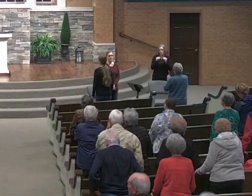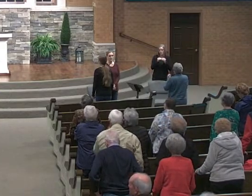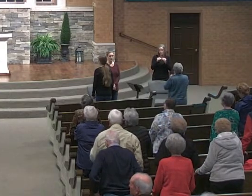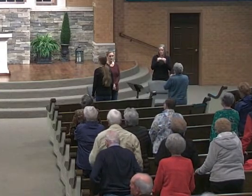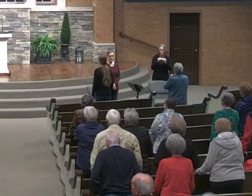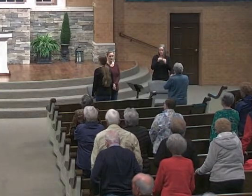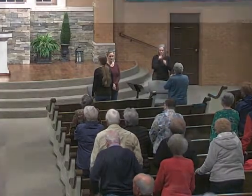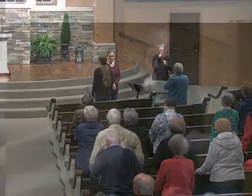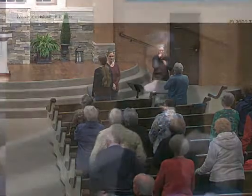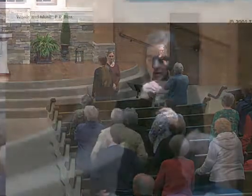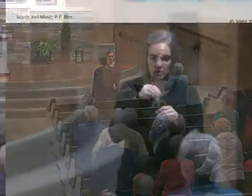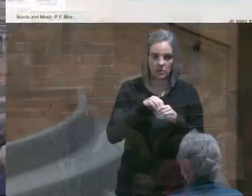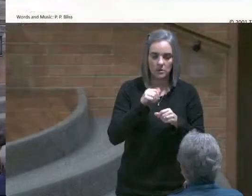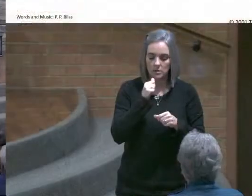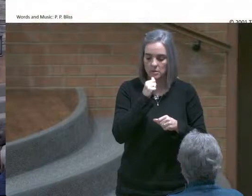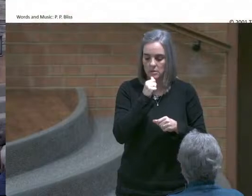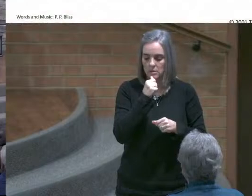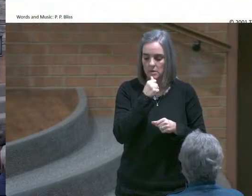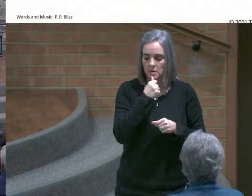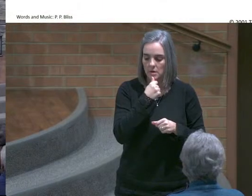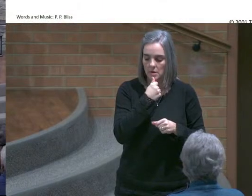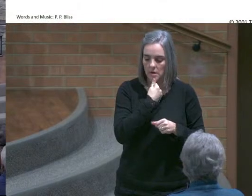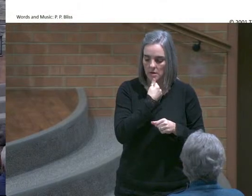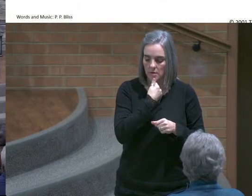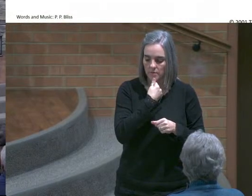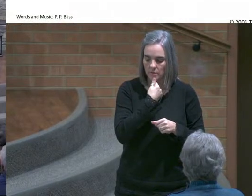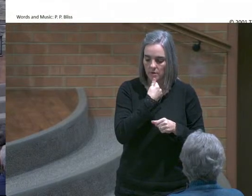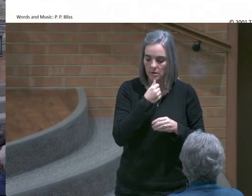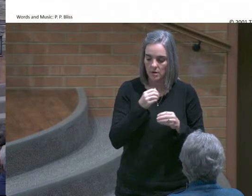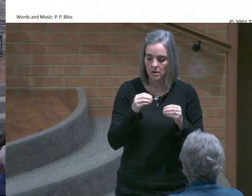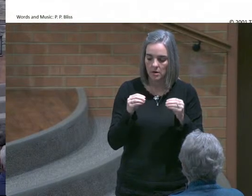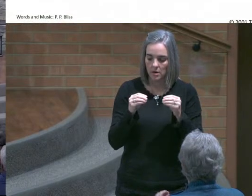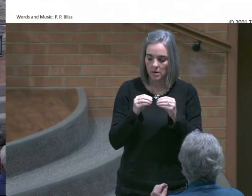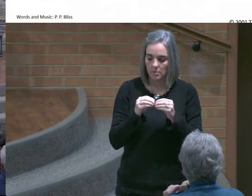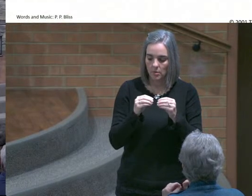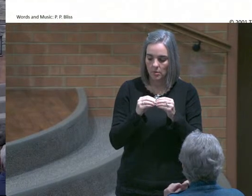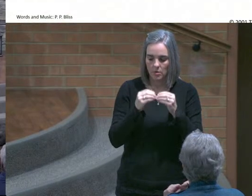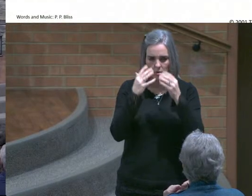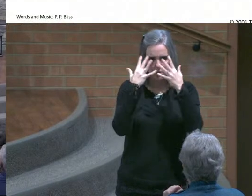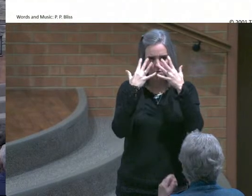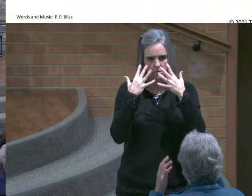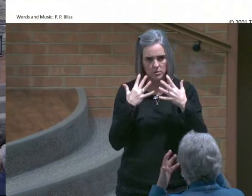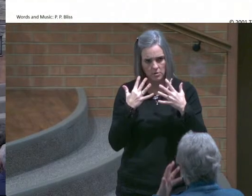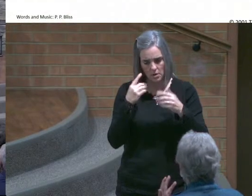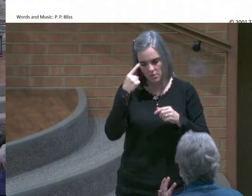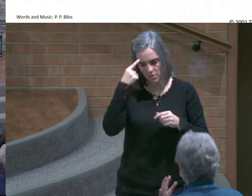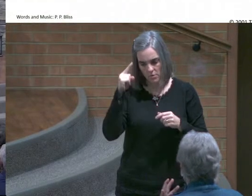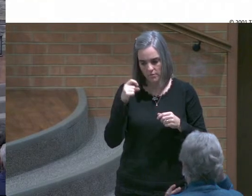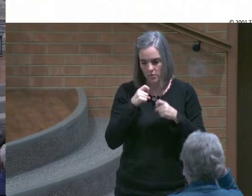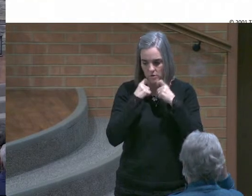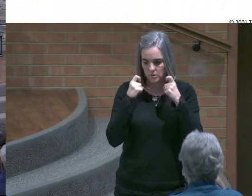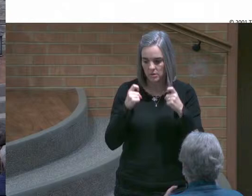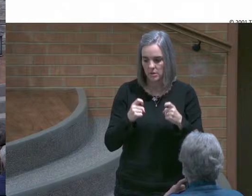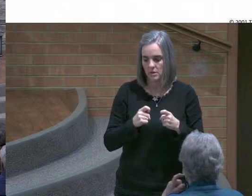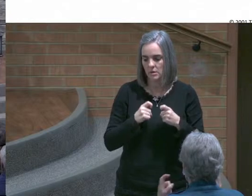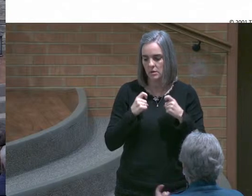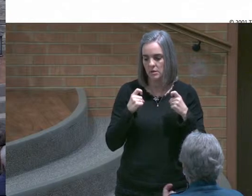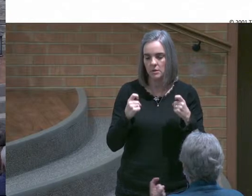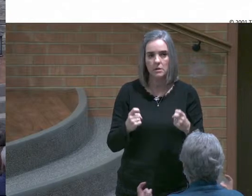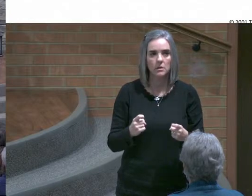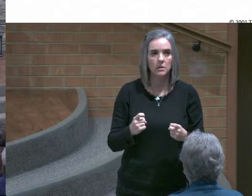within, more patience in suffering, more sorrow